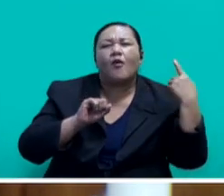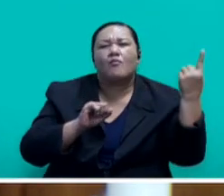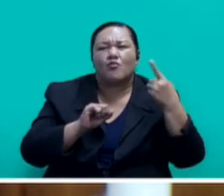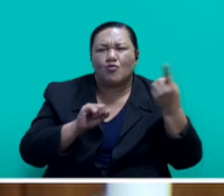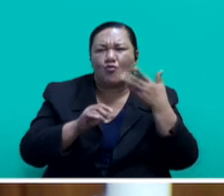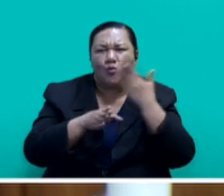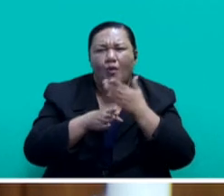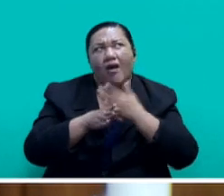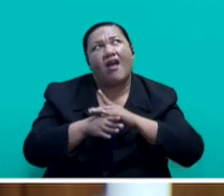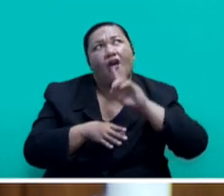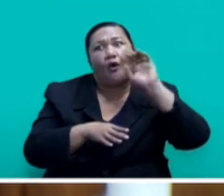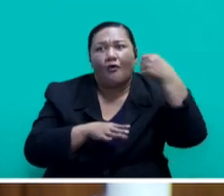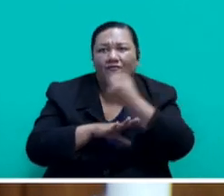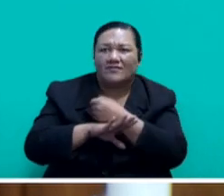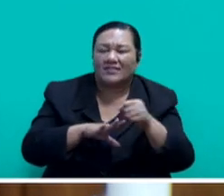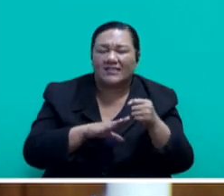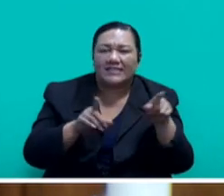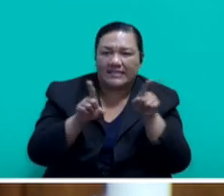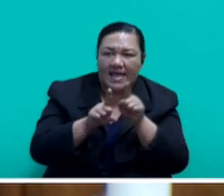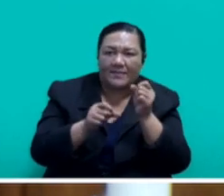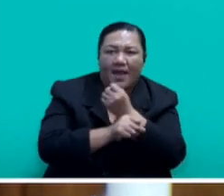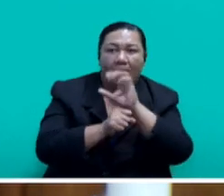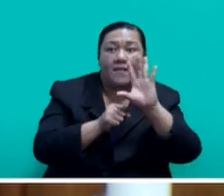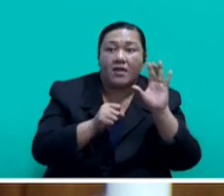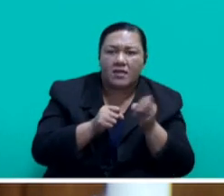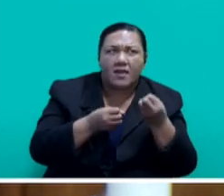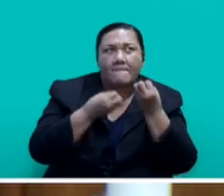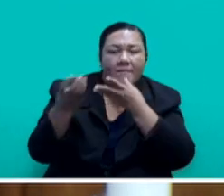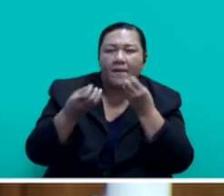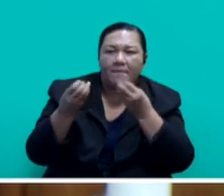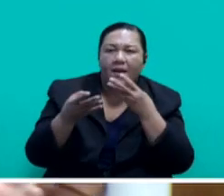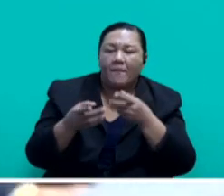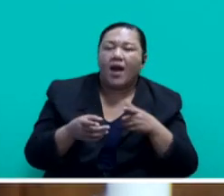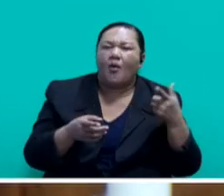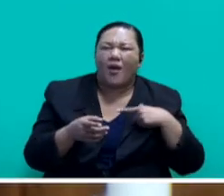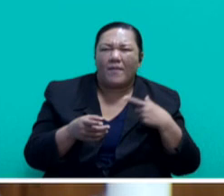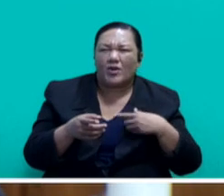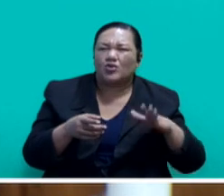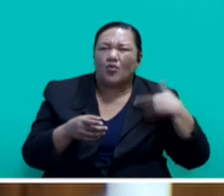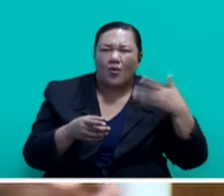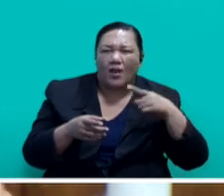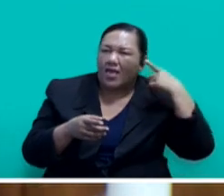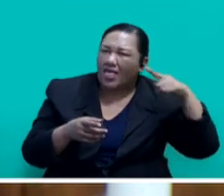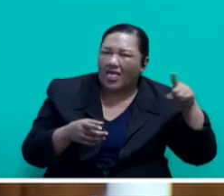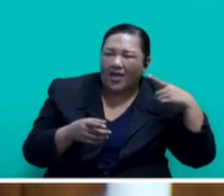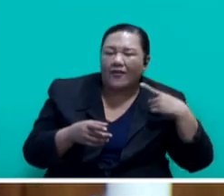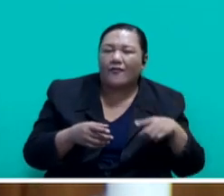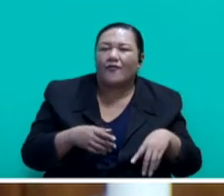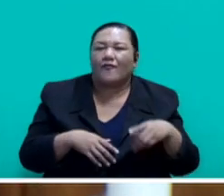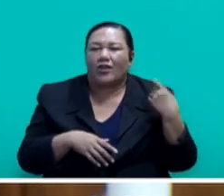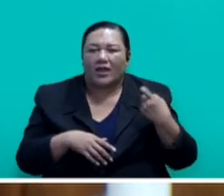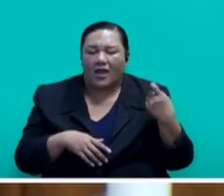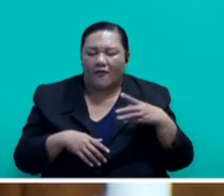in various forms and is largely due to the previous government's negligence on the duty of care of our citizens. For